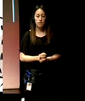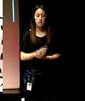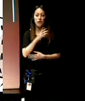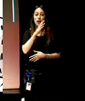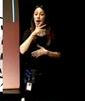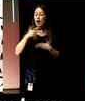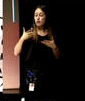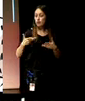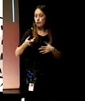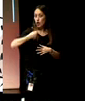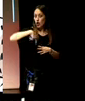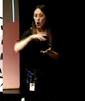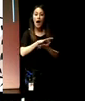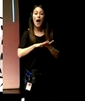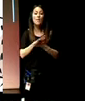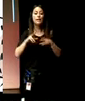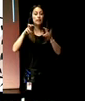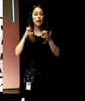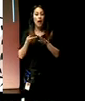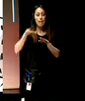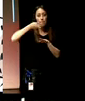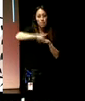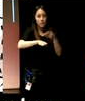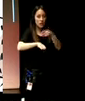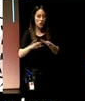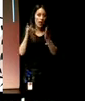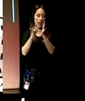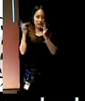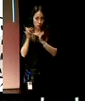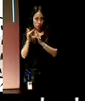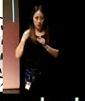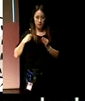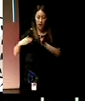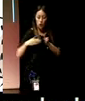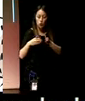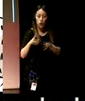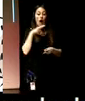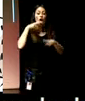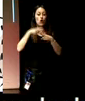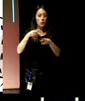of Jesus, and we'll start with a